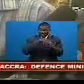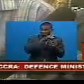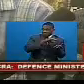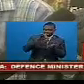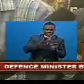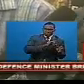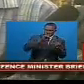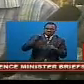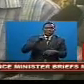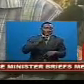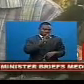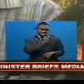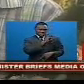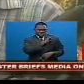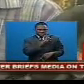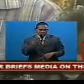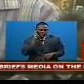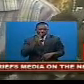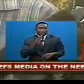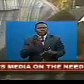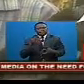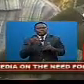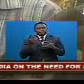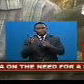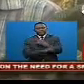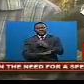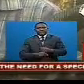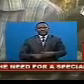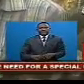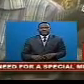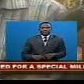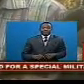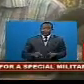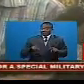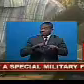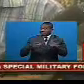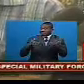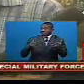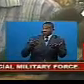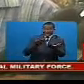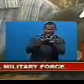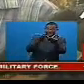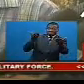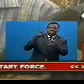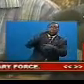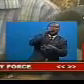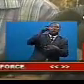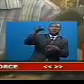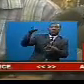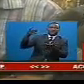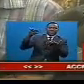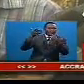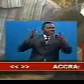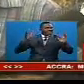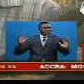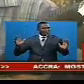reported to the police and the necessary authorities for them to go through the law. But as far as the products are concerned, if they are found